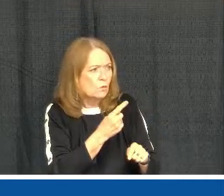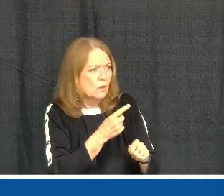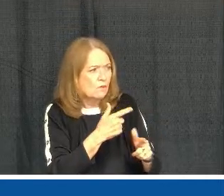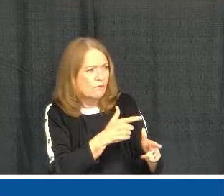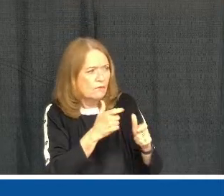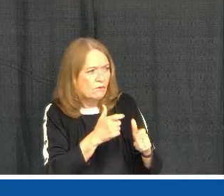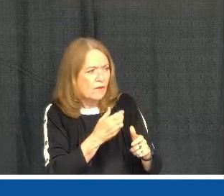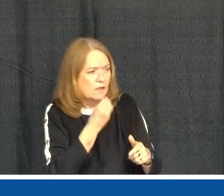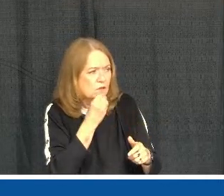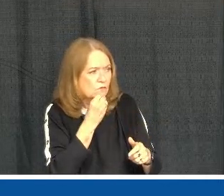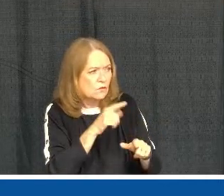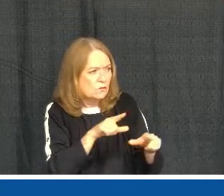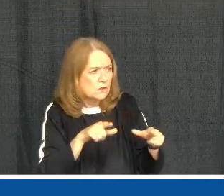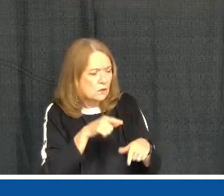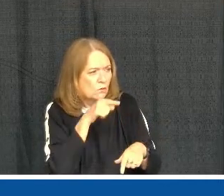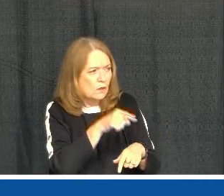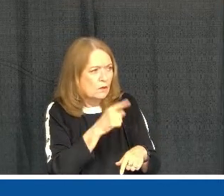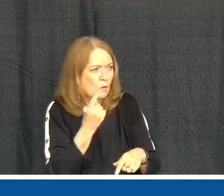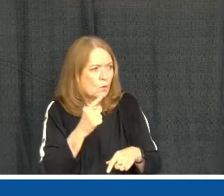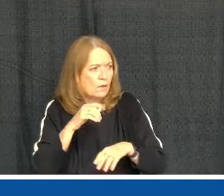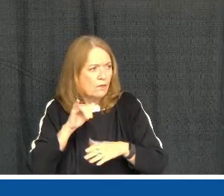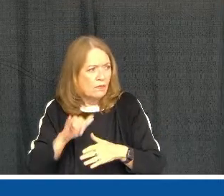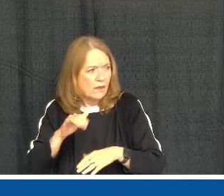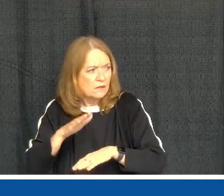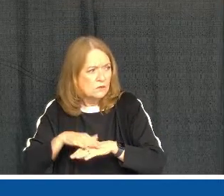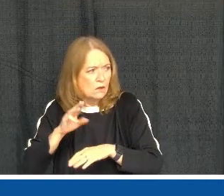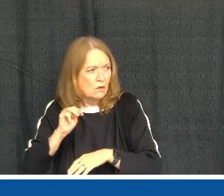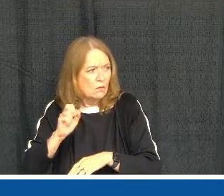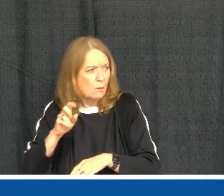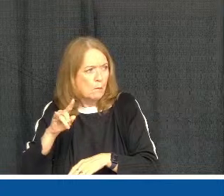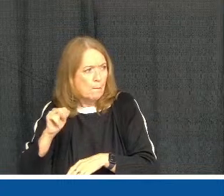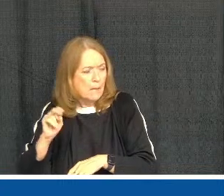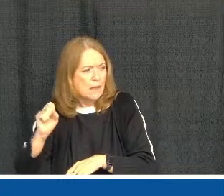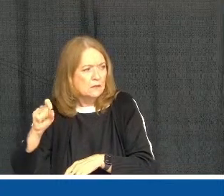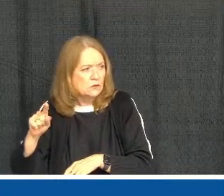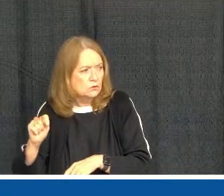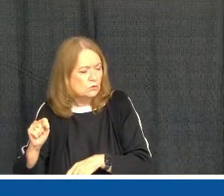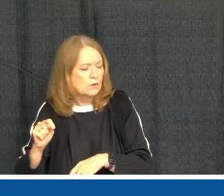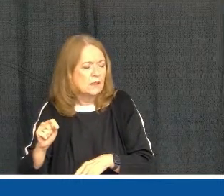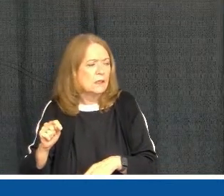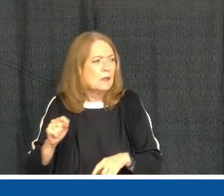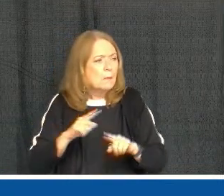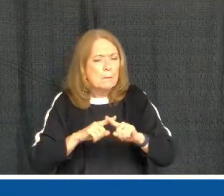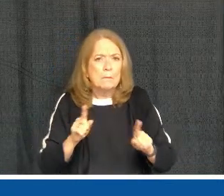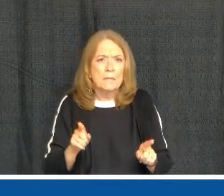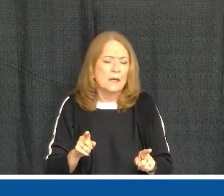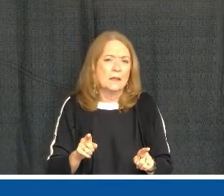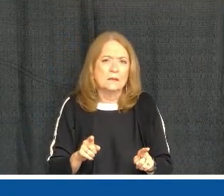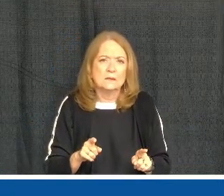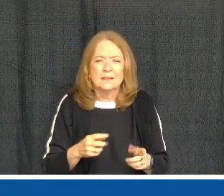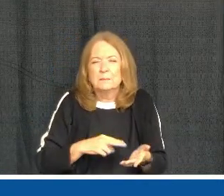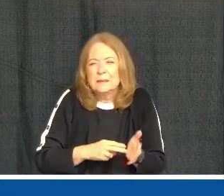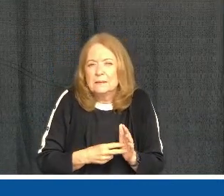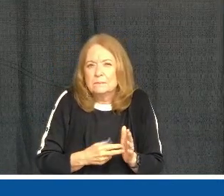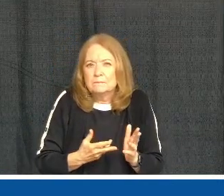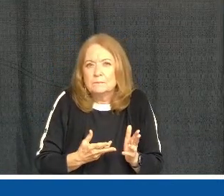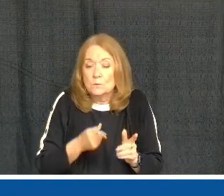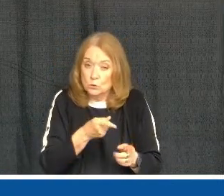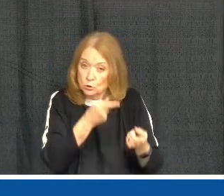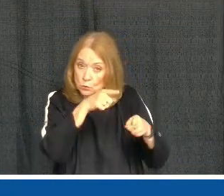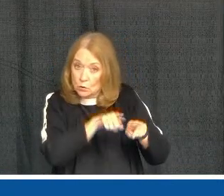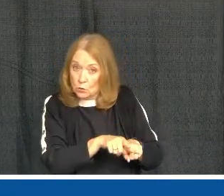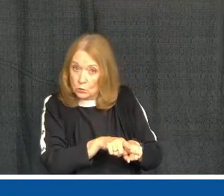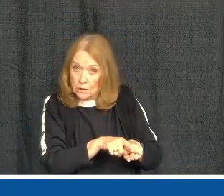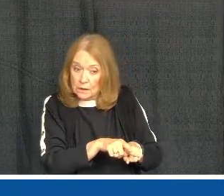foods that's located there and one of them that's located on Madison Street. But I mean, would you agree